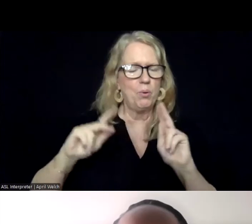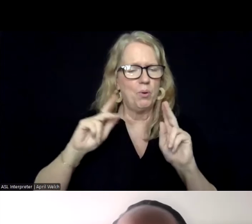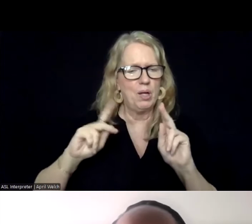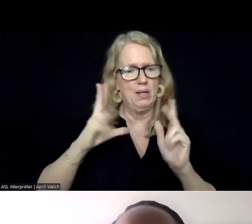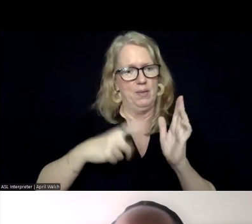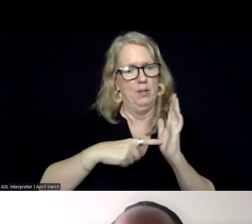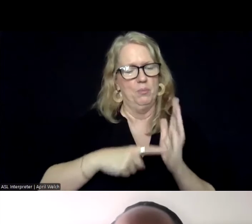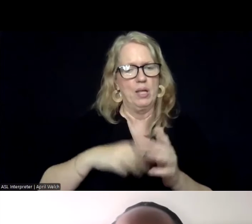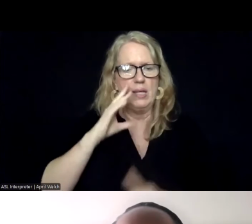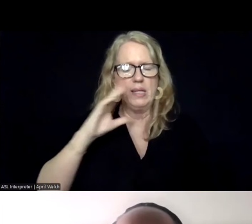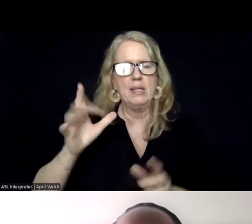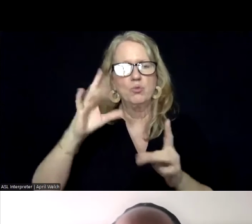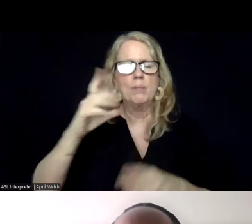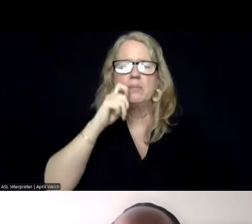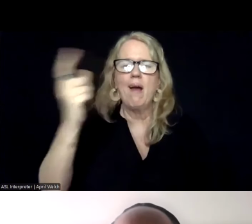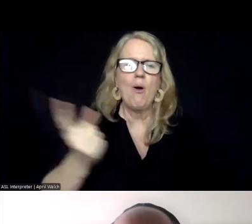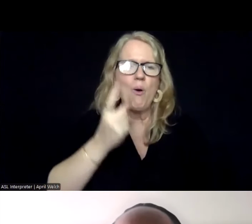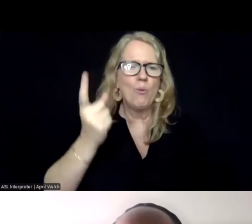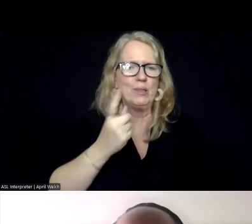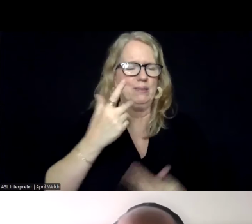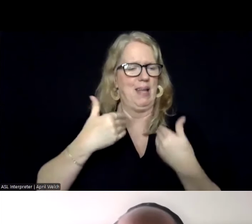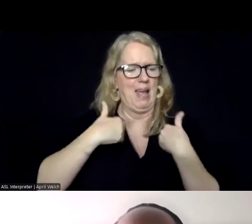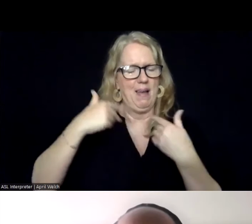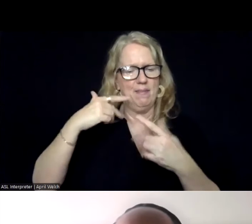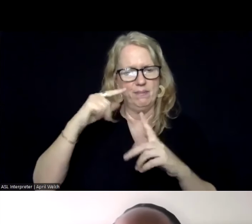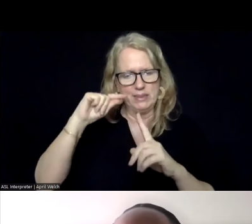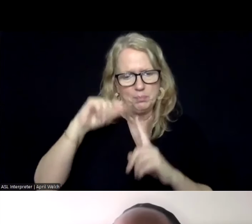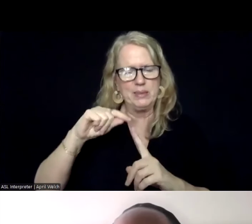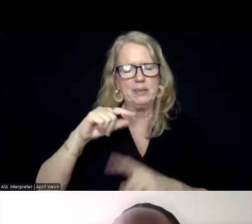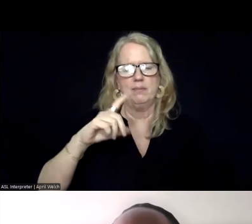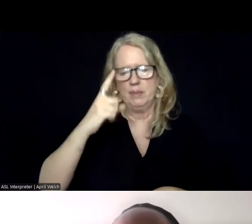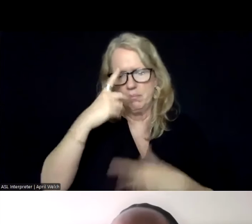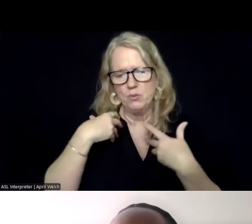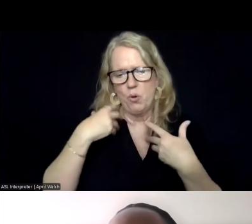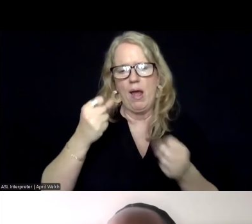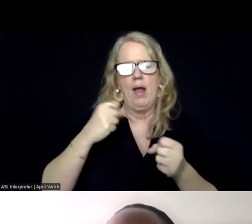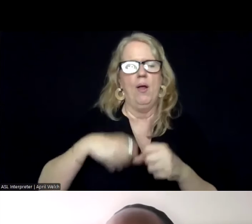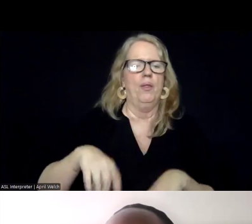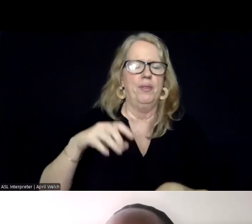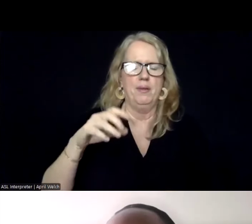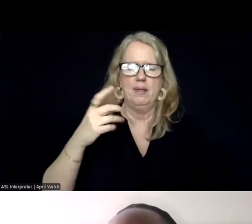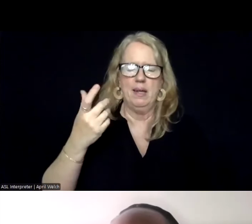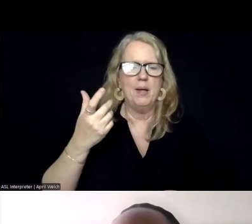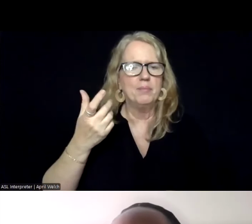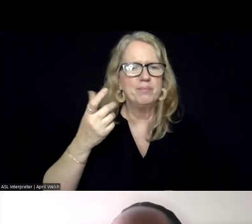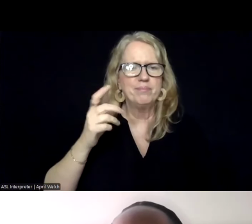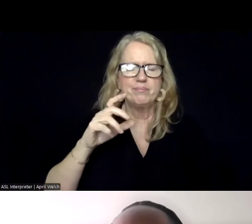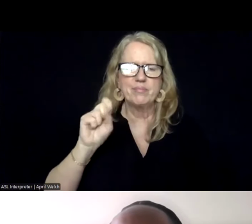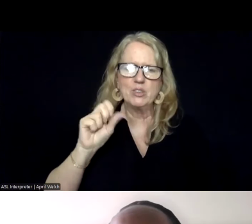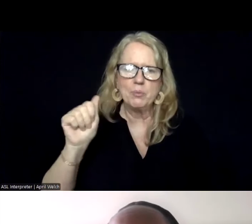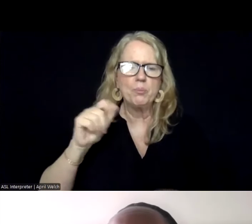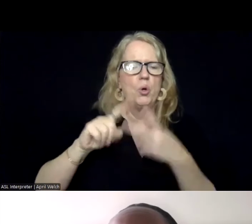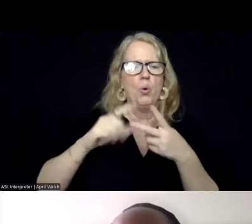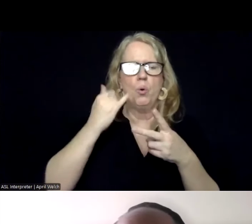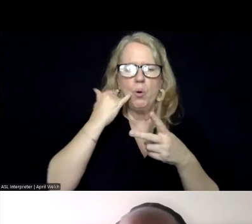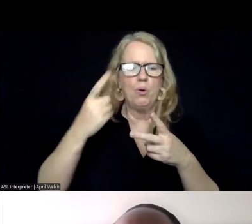presenting in crisis don't necessarily always have a specific mental health or substance use crisis, and often they can be social crises,